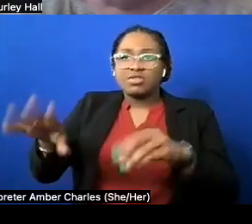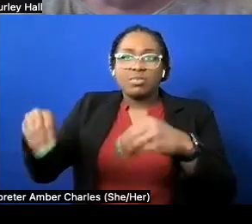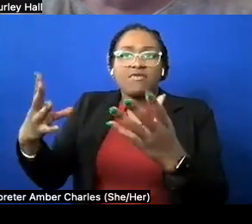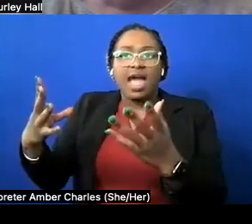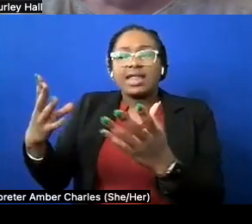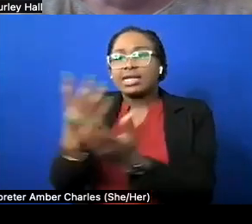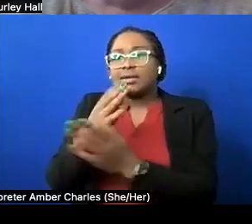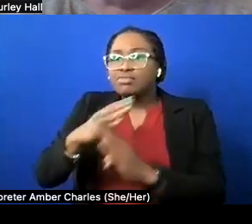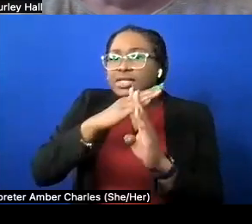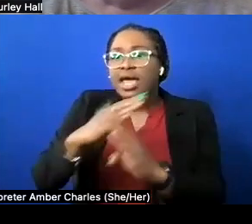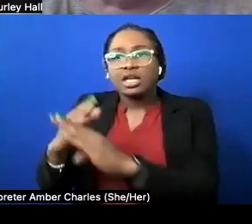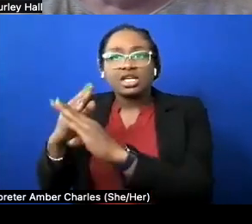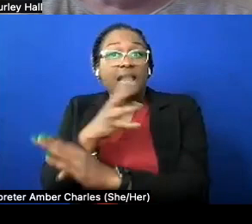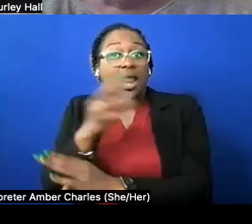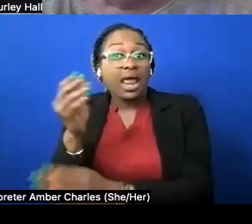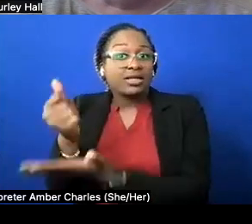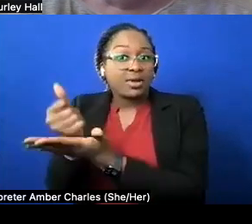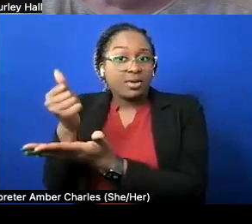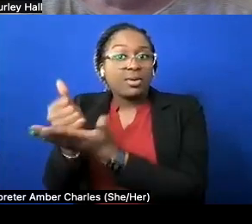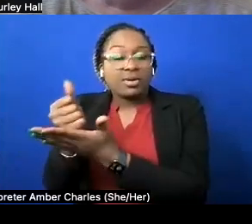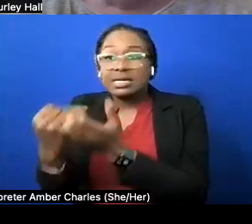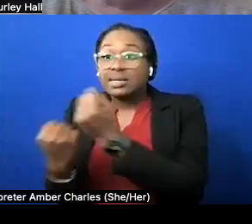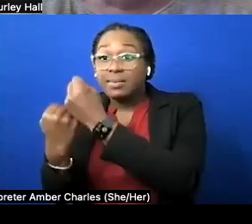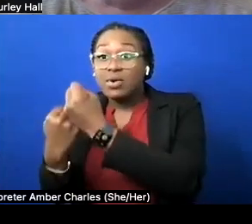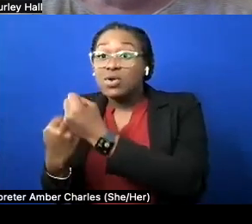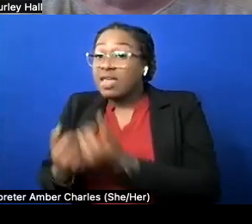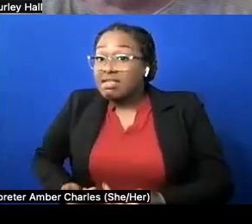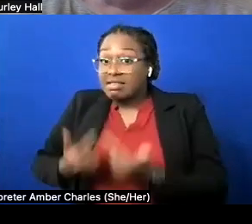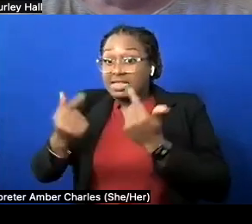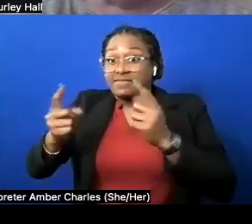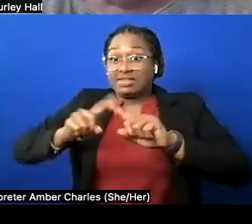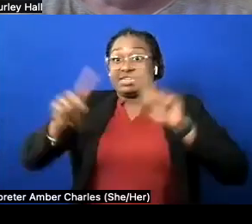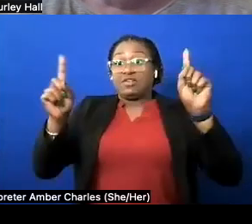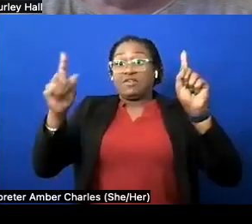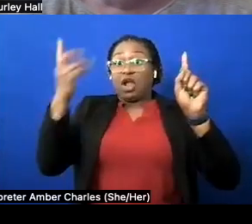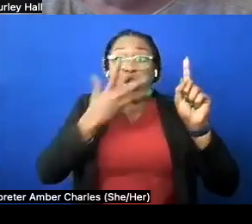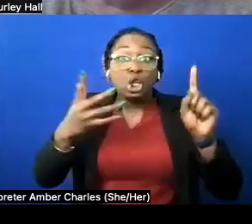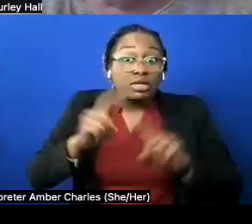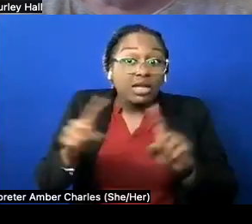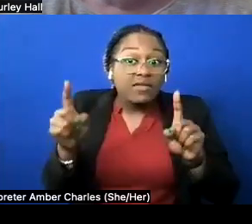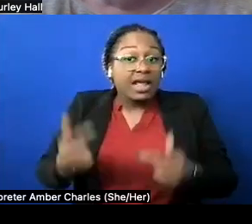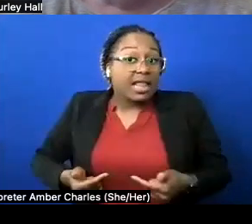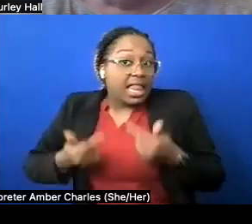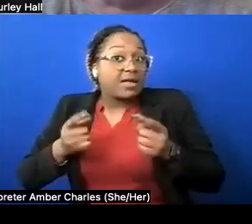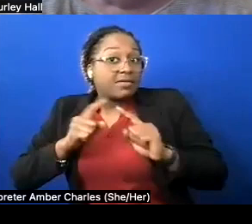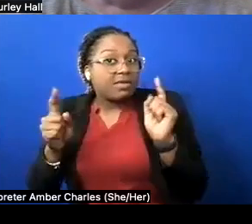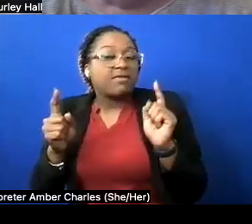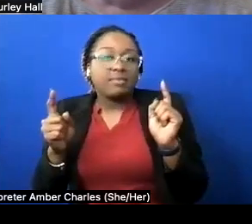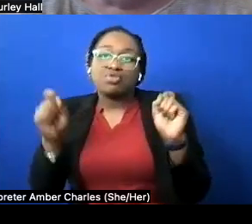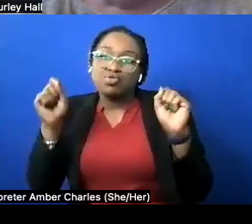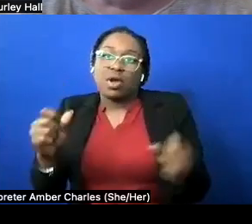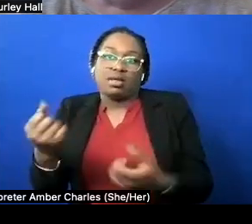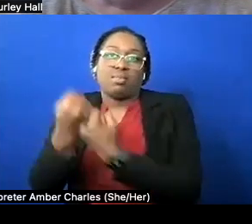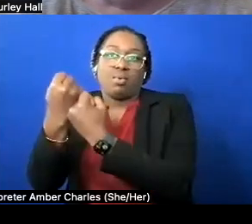offering support to somebody who lives differently than you do, who looks and lives differently than you do. And people would